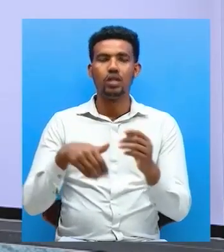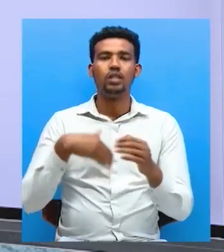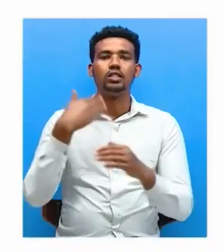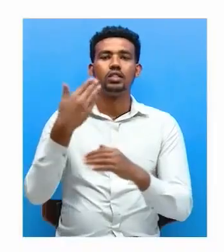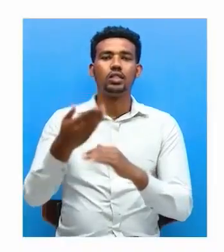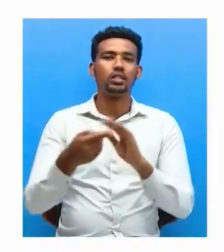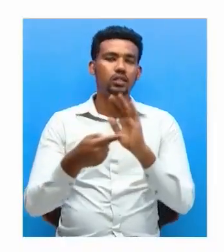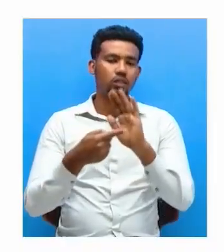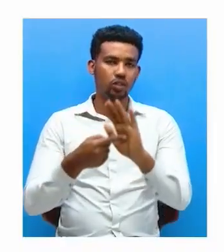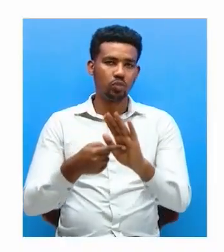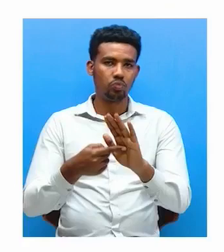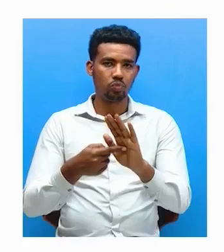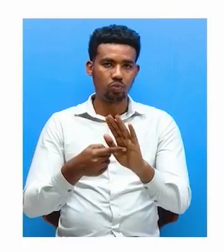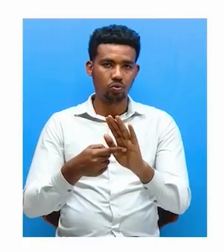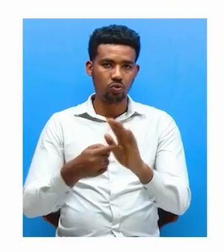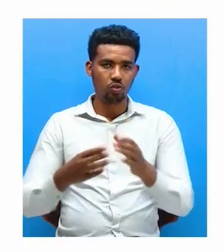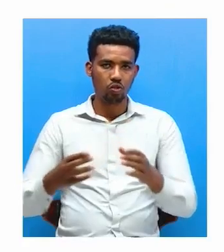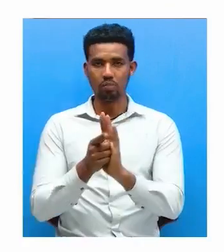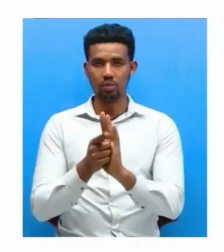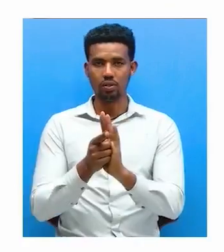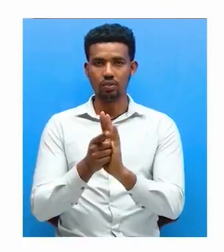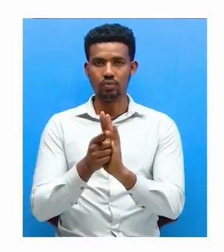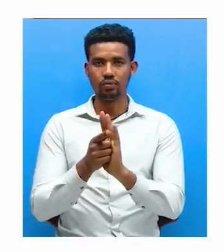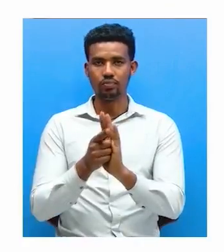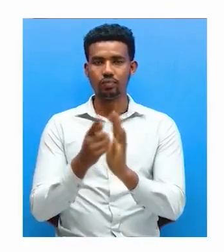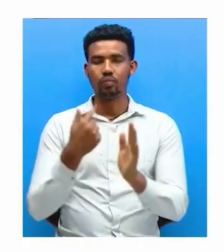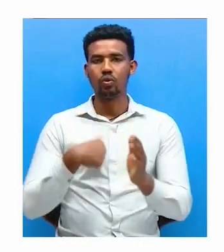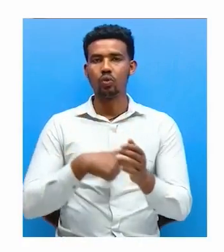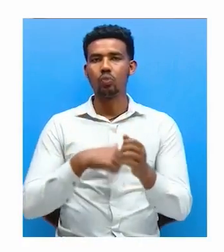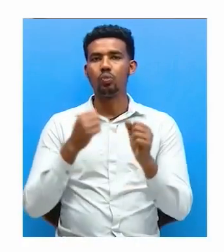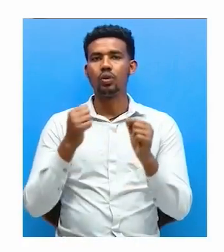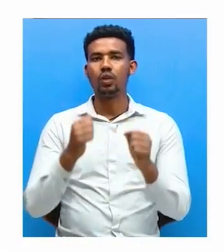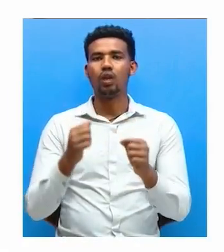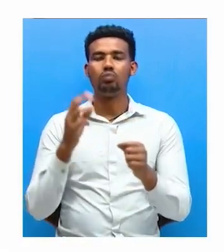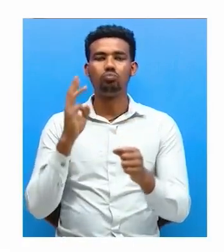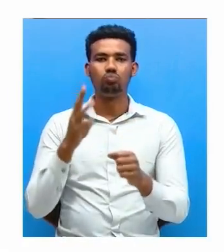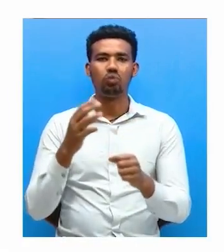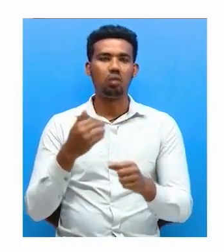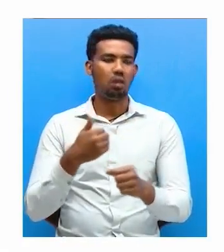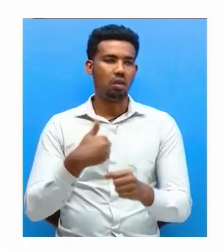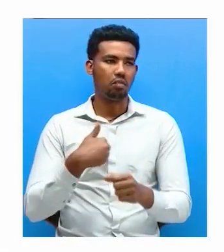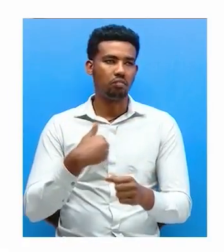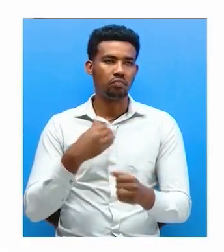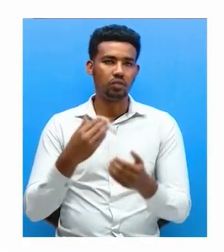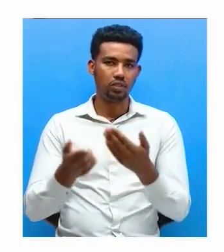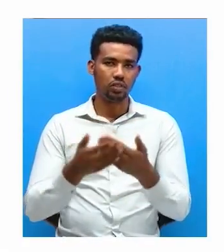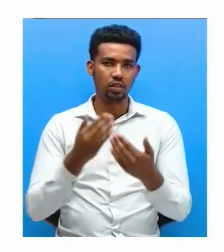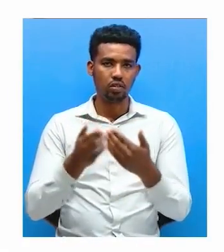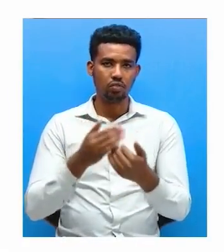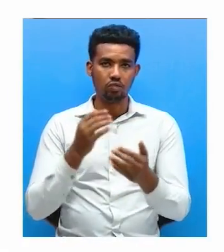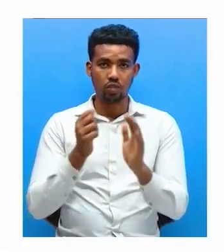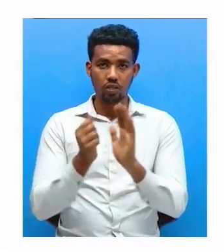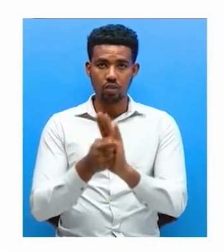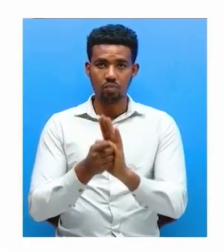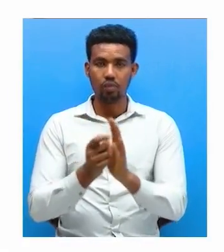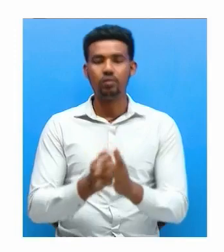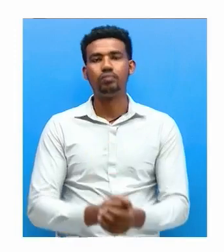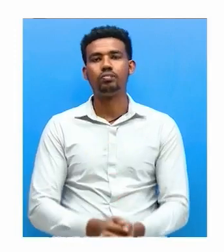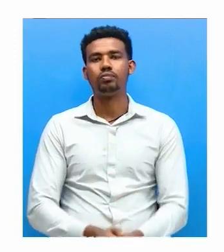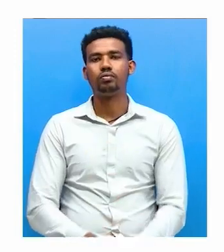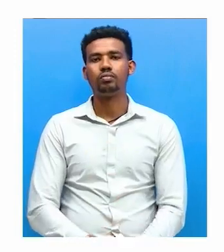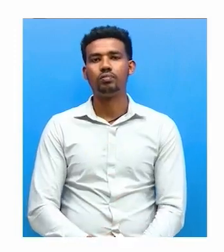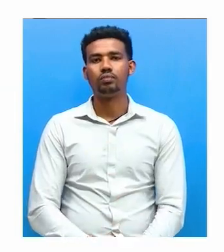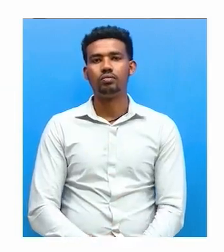you some words with combined with have. We can use would with have easily. For example,